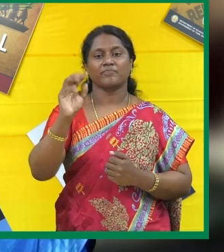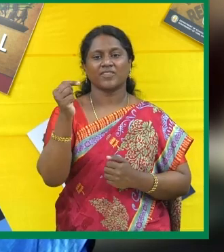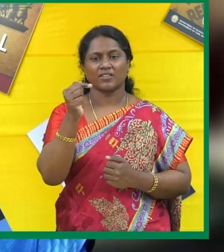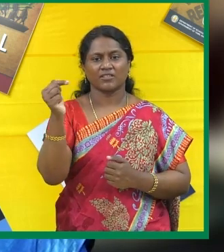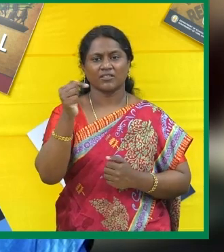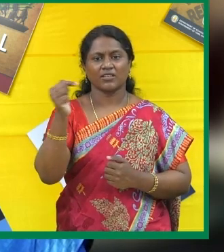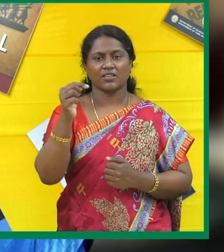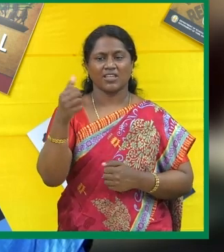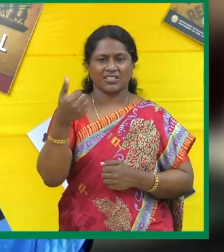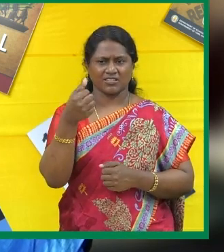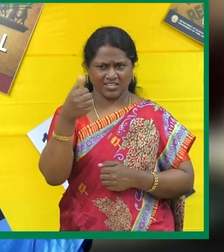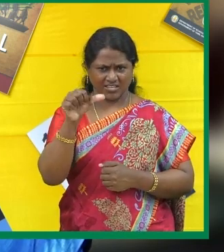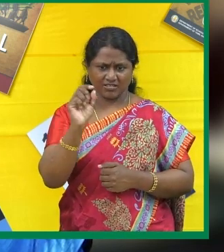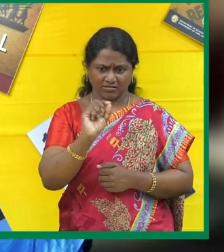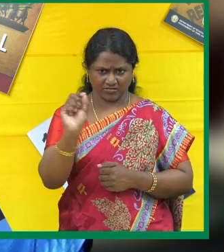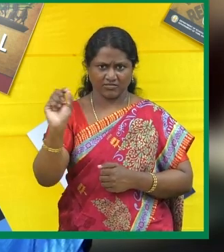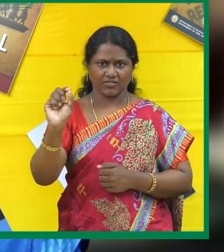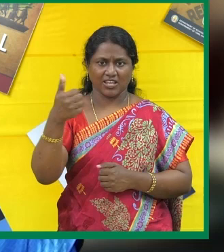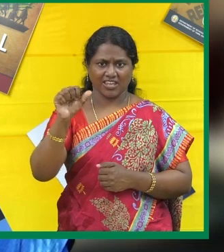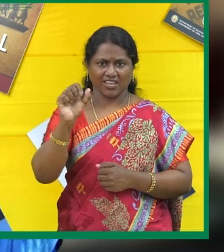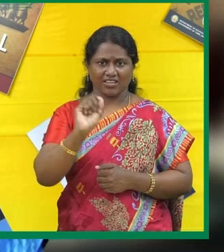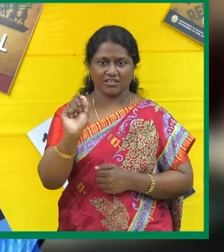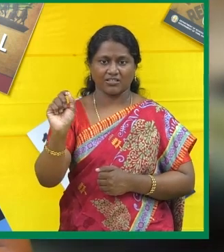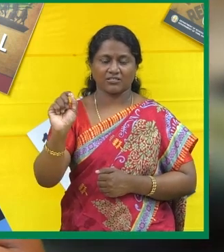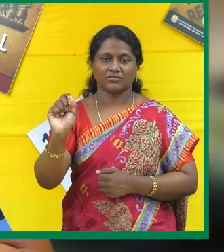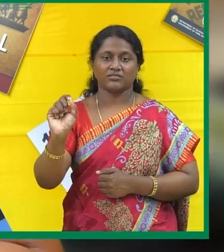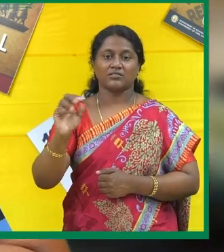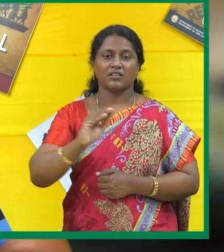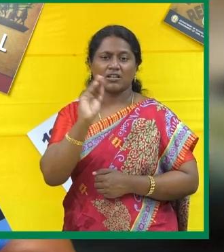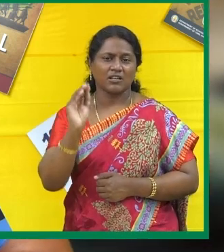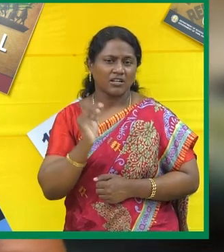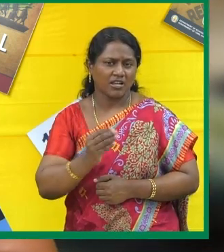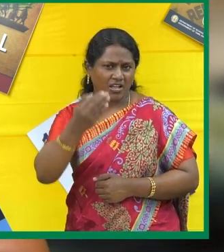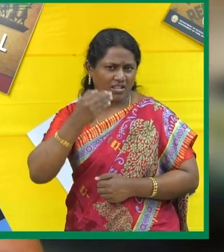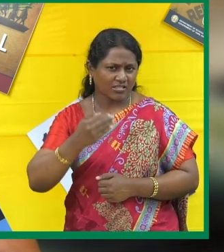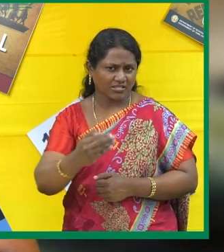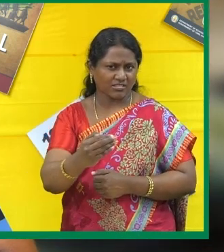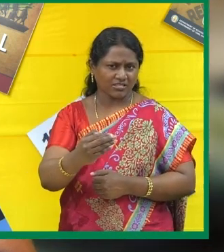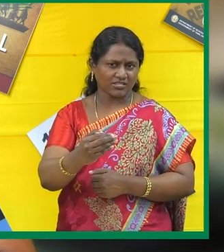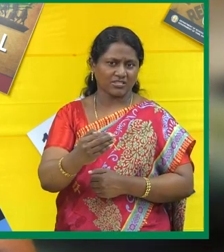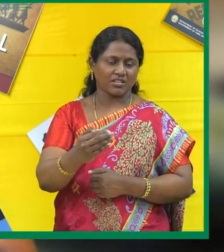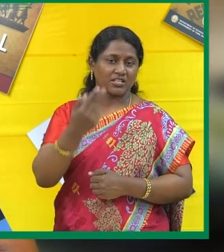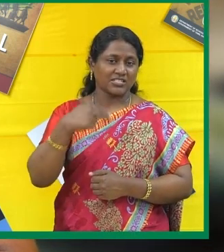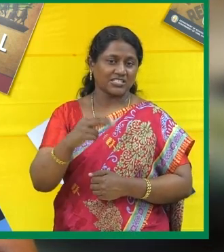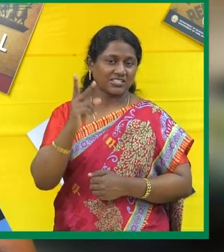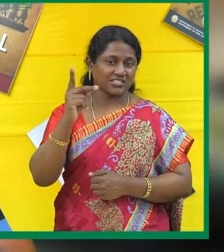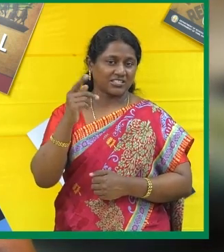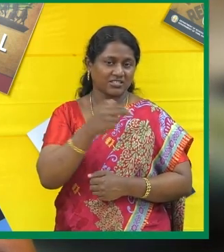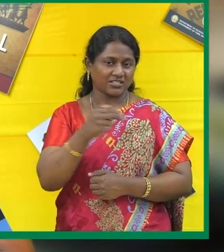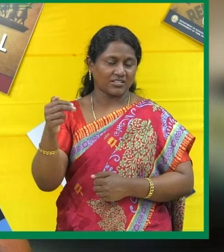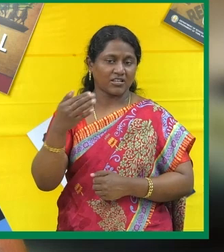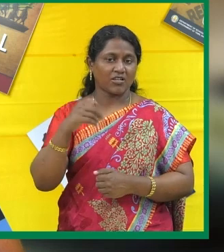and put A. Small letter A. You will put a hyphen and put A. Then, what is next? Second,